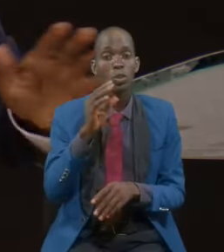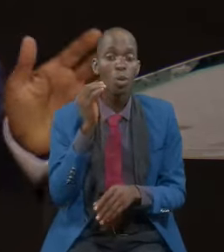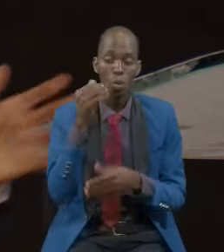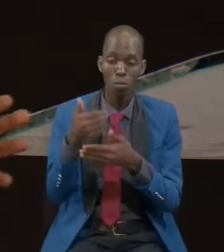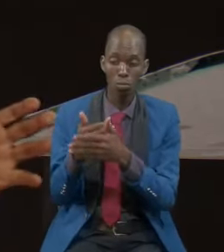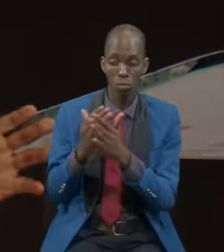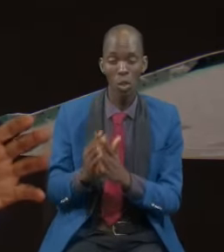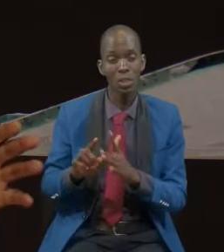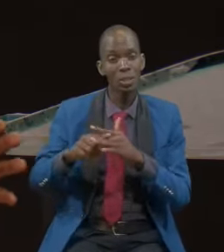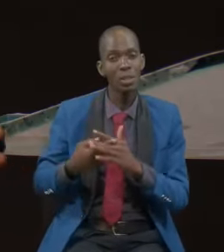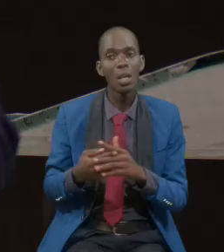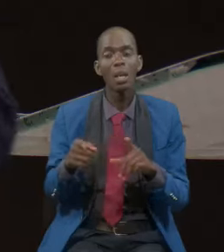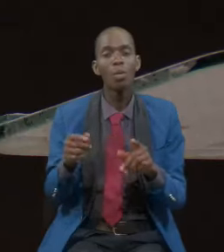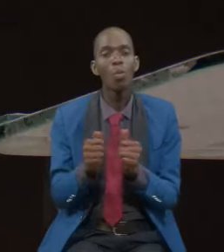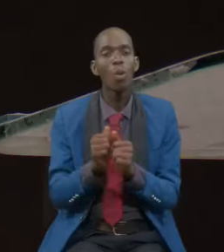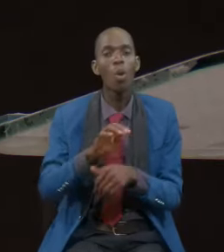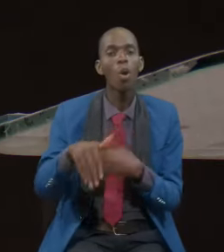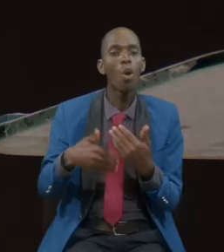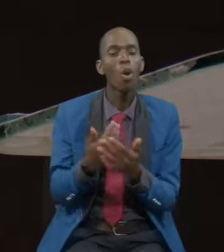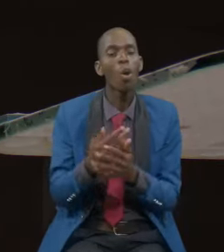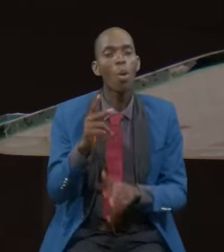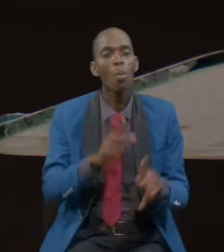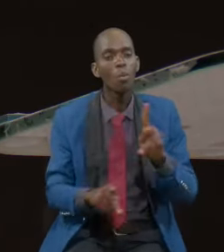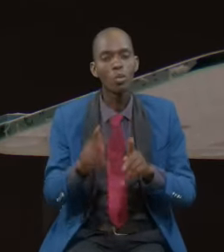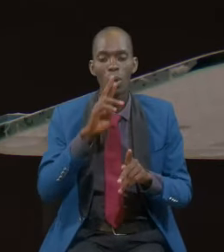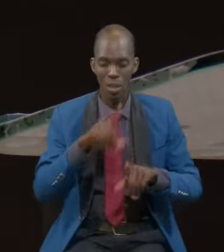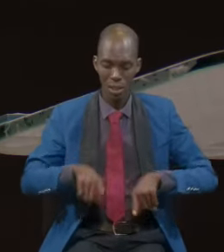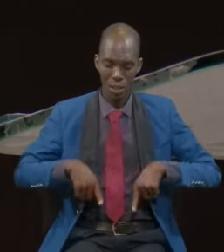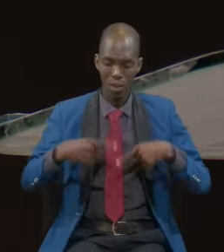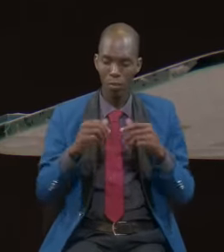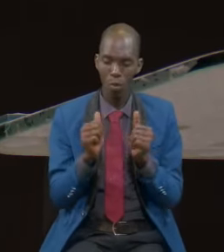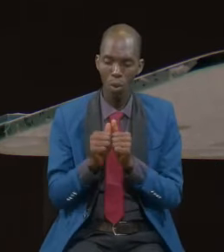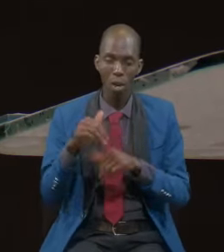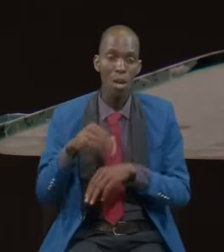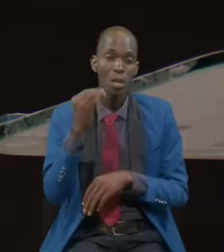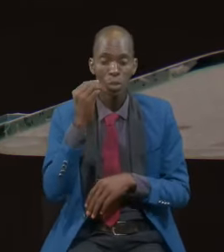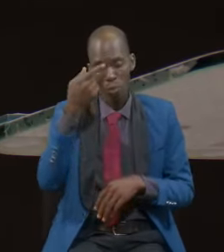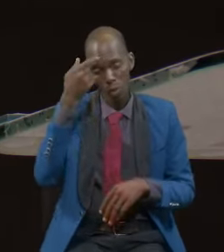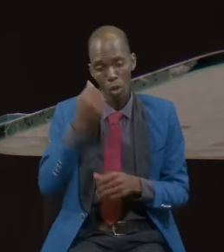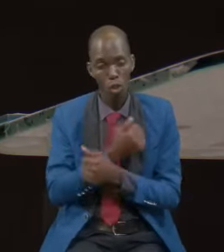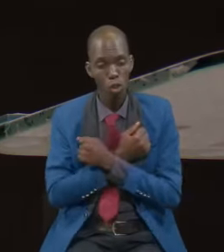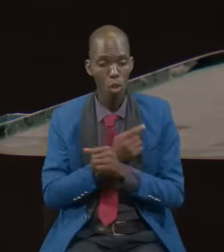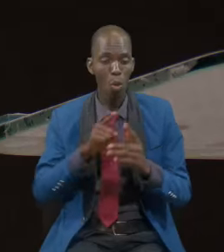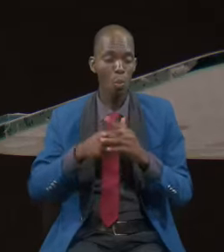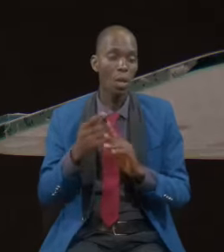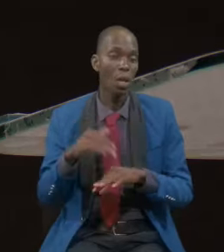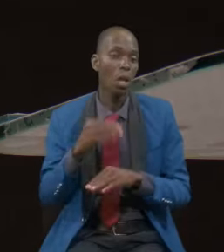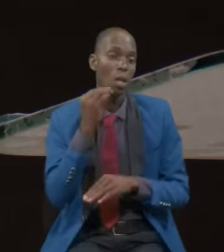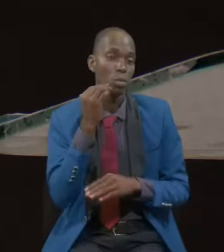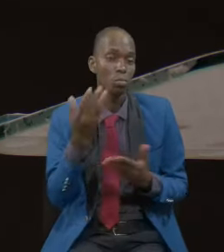with all those people you're living with at home. Charity begins at home.